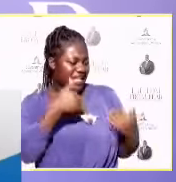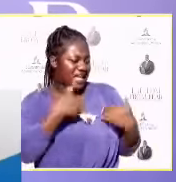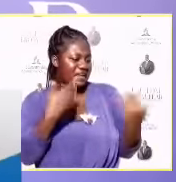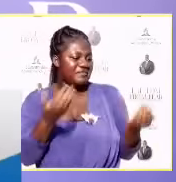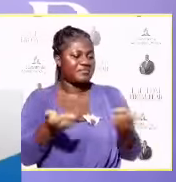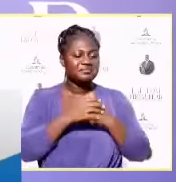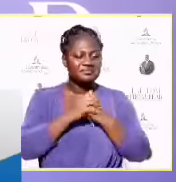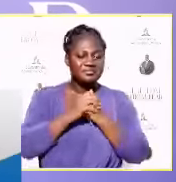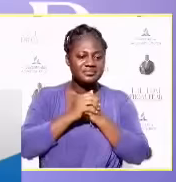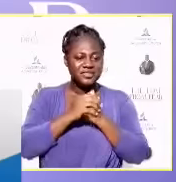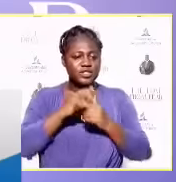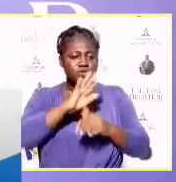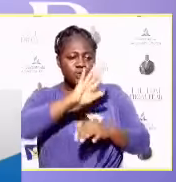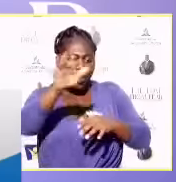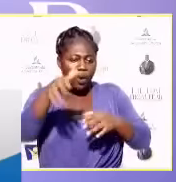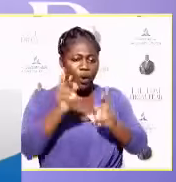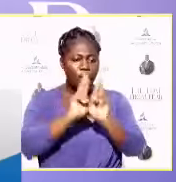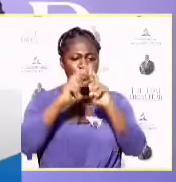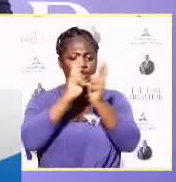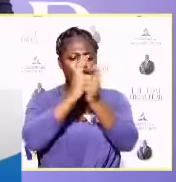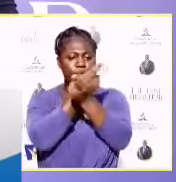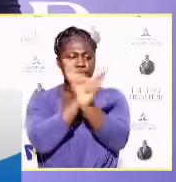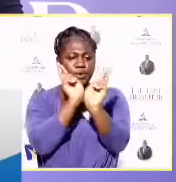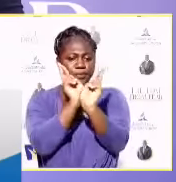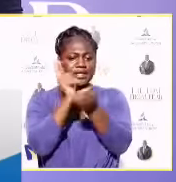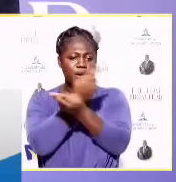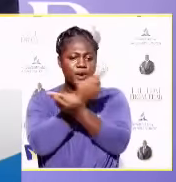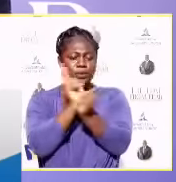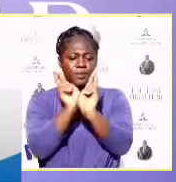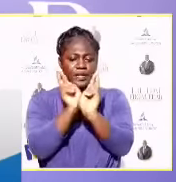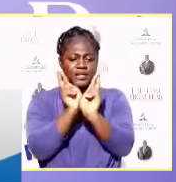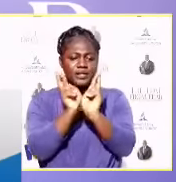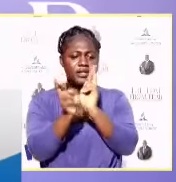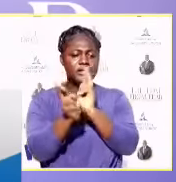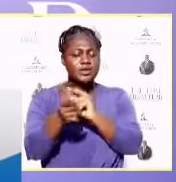And it repented the law that he had made man on the earth.